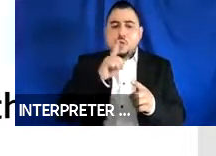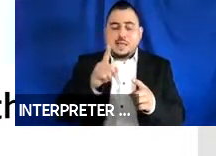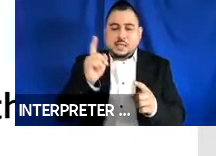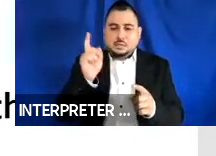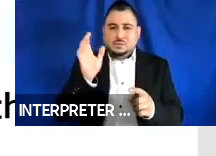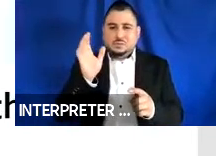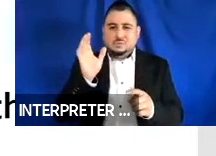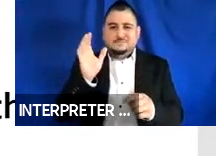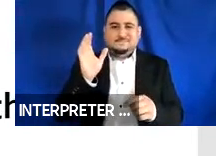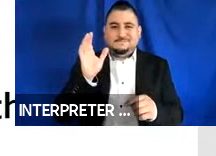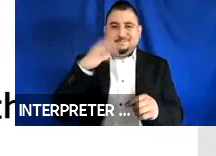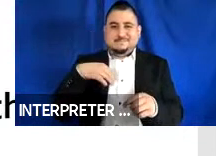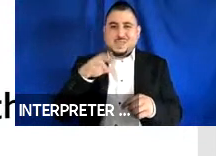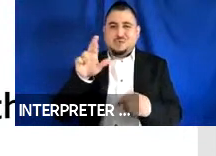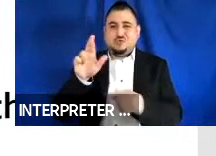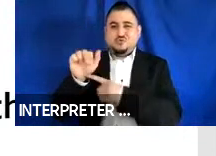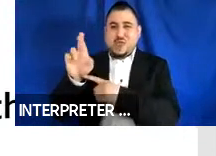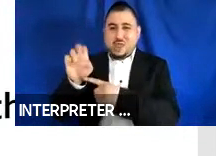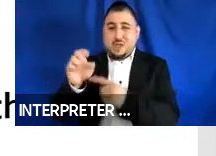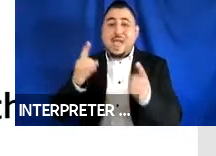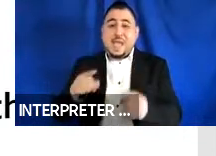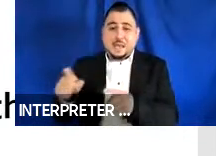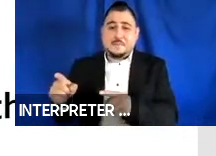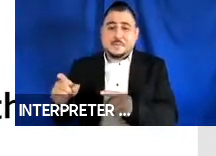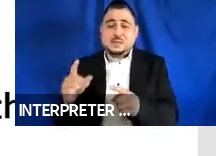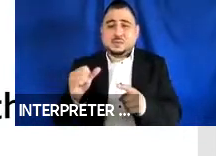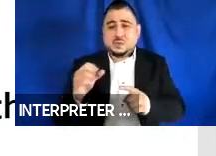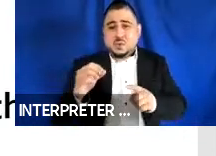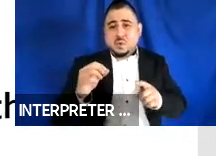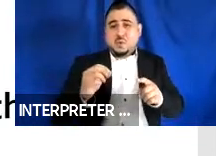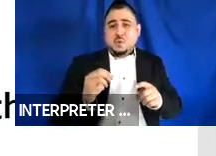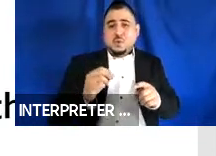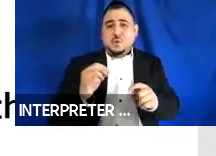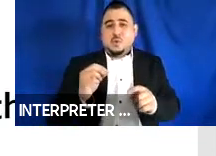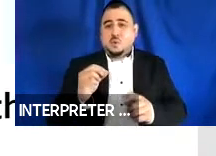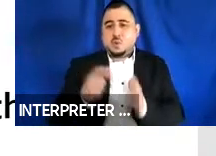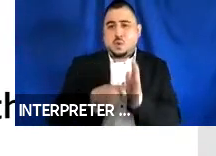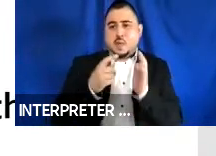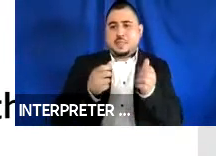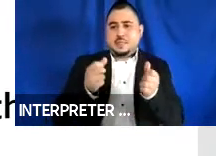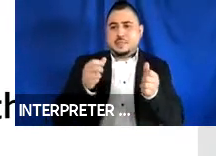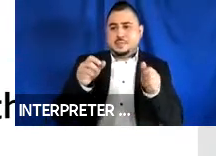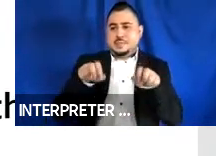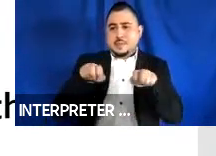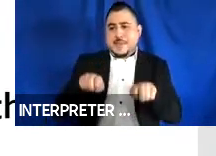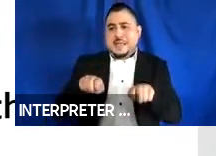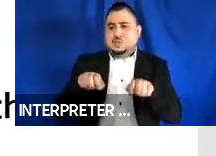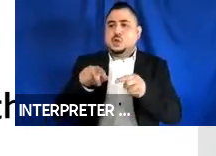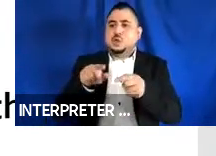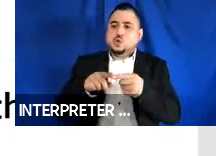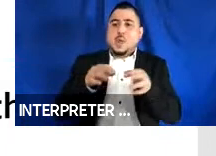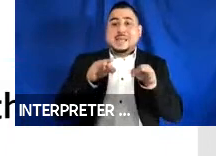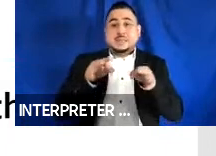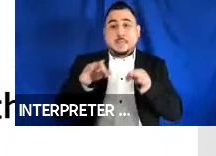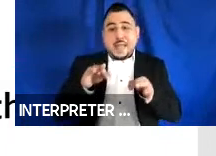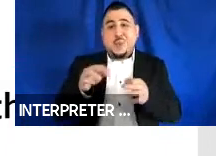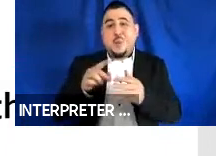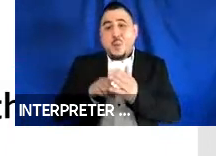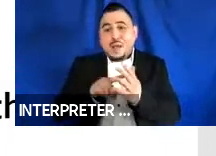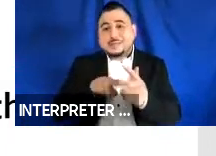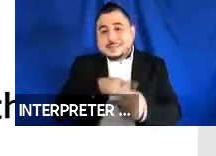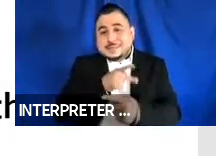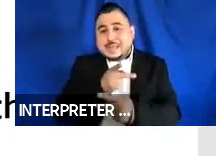happen. And it's important to note that this required the passenger to disclose their disability to the